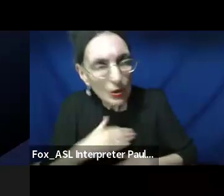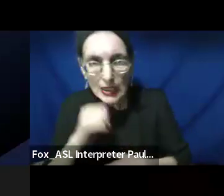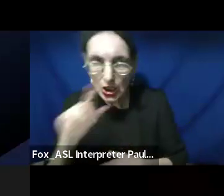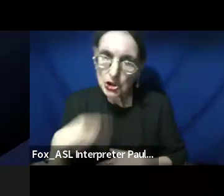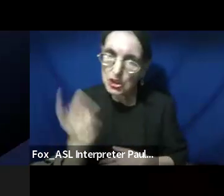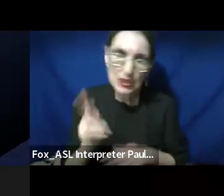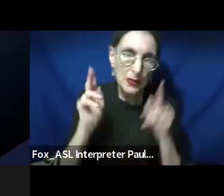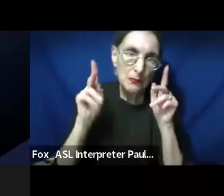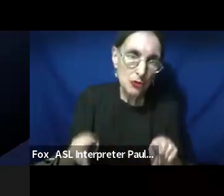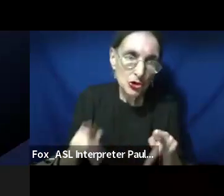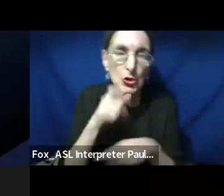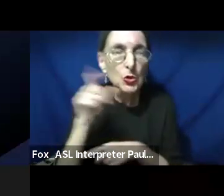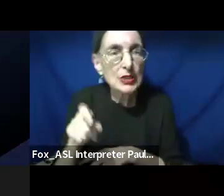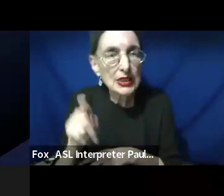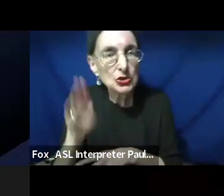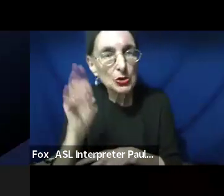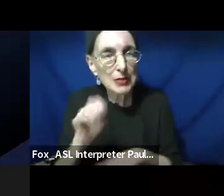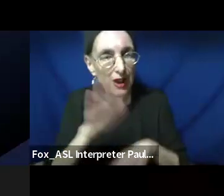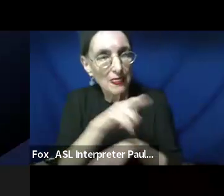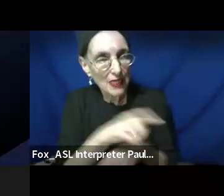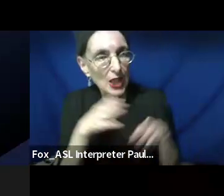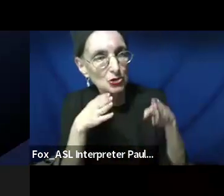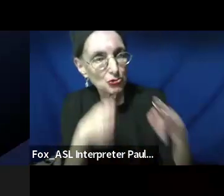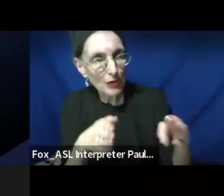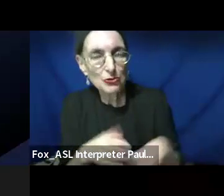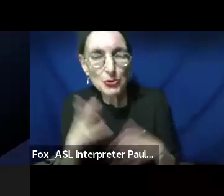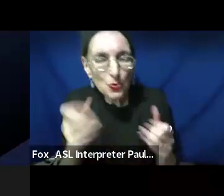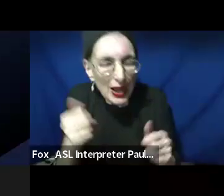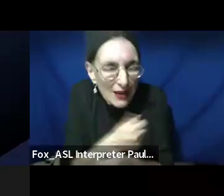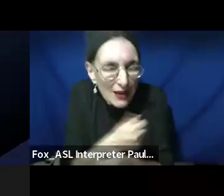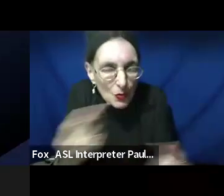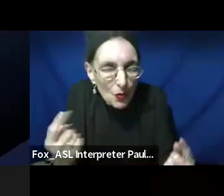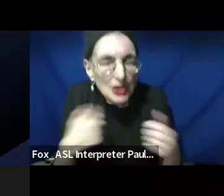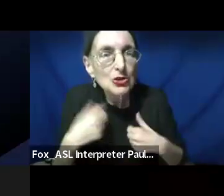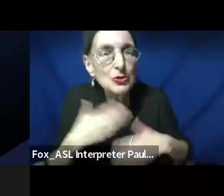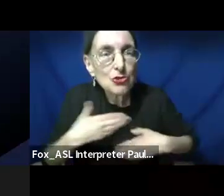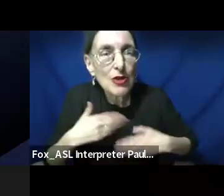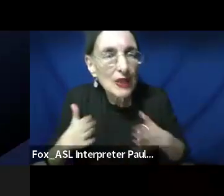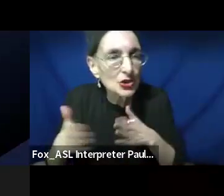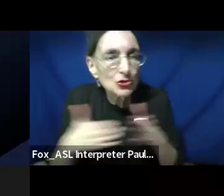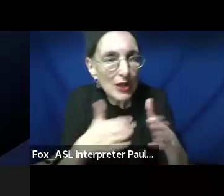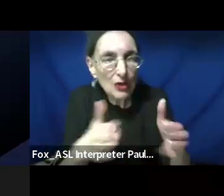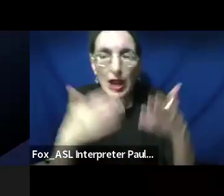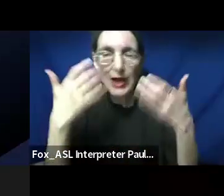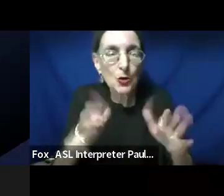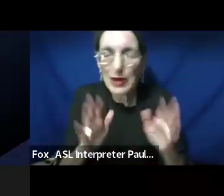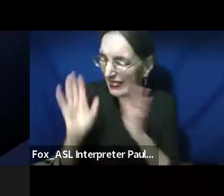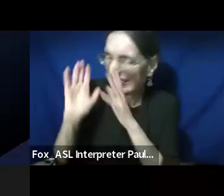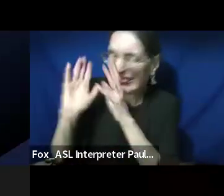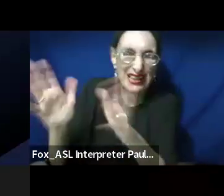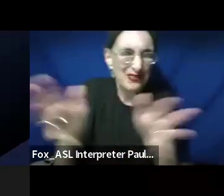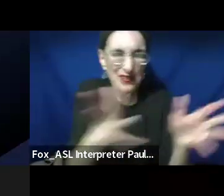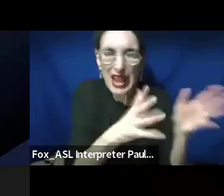that needs to be on that trail. You want everyone to enjoy the trail. And I don't want to leave anyone out of this, because I think